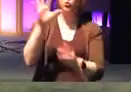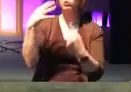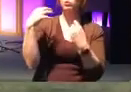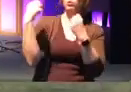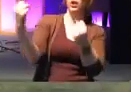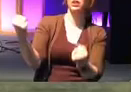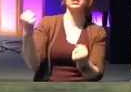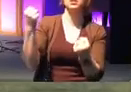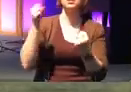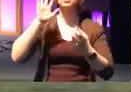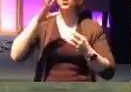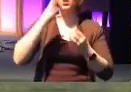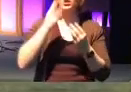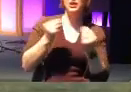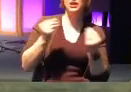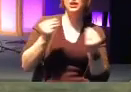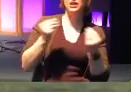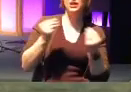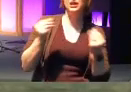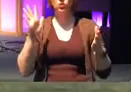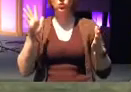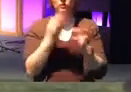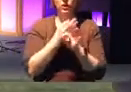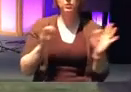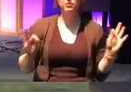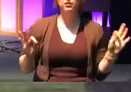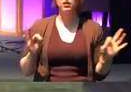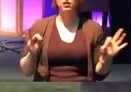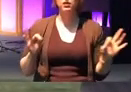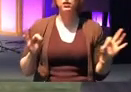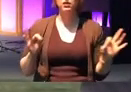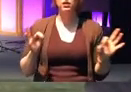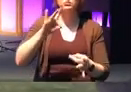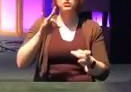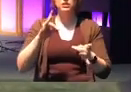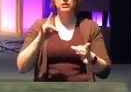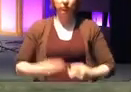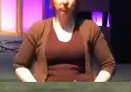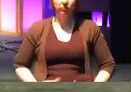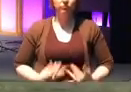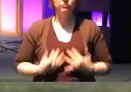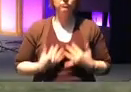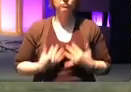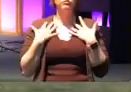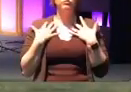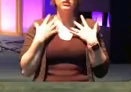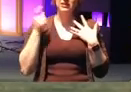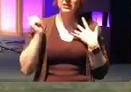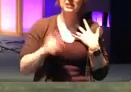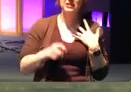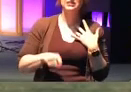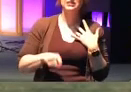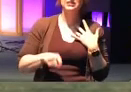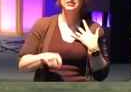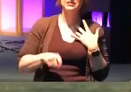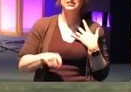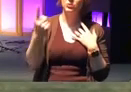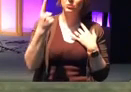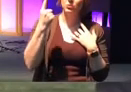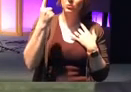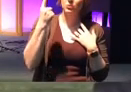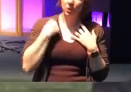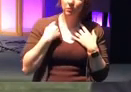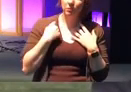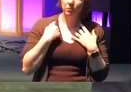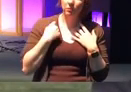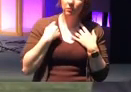strength, your healing, your deliverance. Holy Spirit, come. We need you. Come this morning